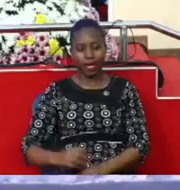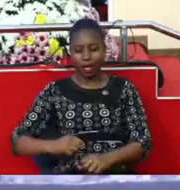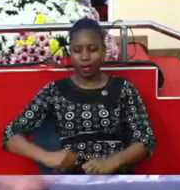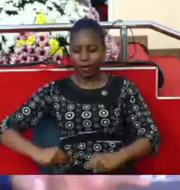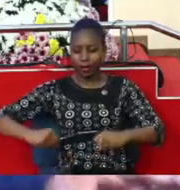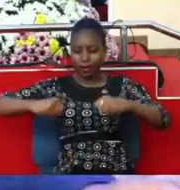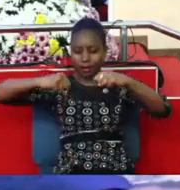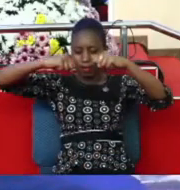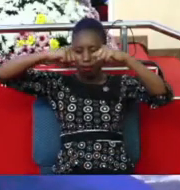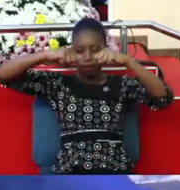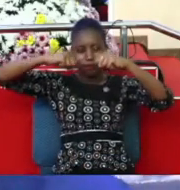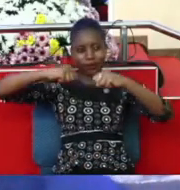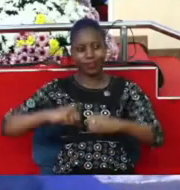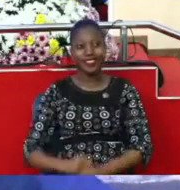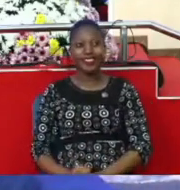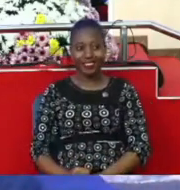Nikomba Jimmy, inua chuma.